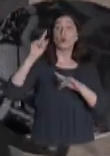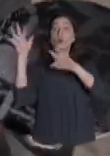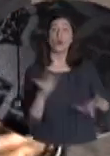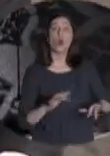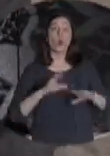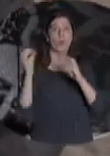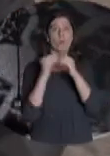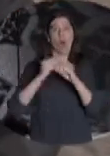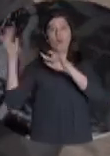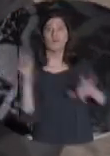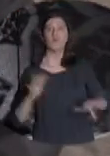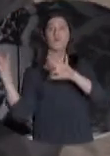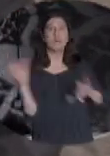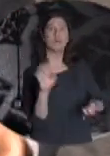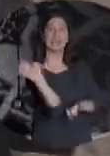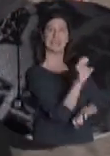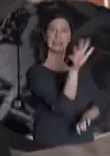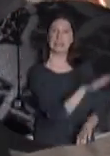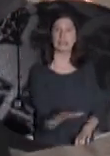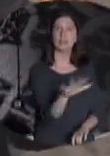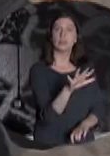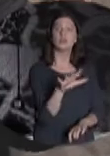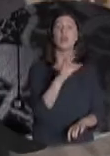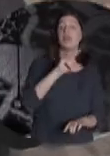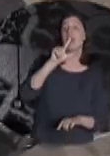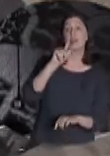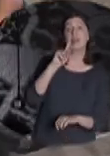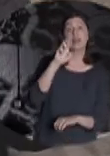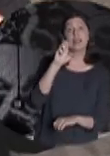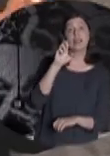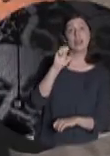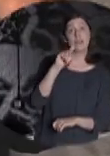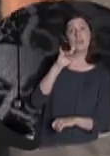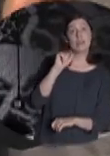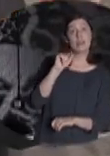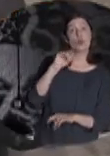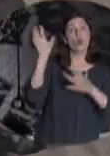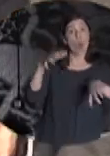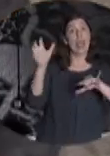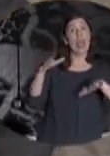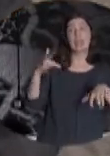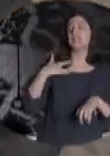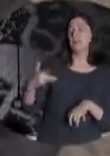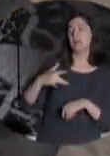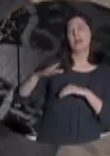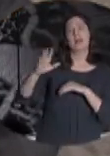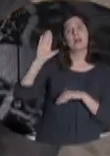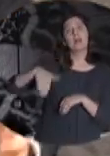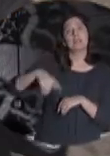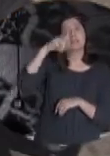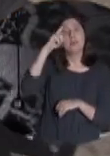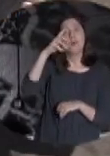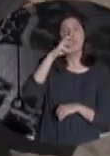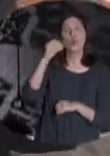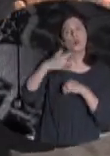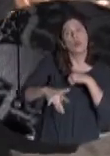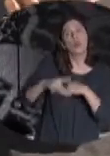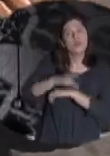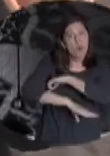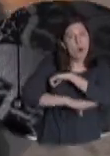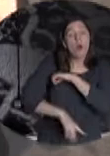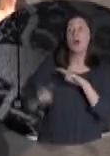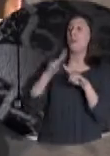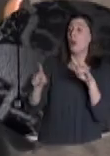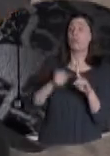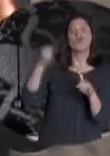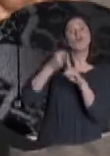towards the eastern part of our community. And lake effect rain is kind of the same thing. It happens more towards the late summer and into the fall, but a lot of times you can see